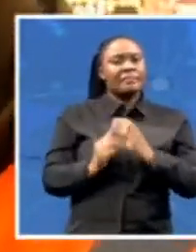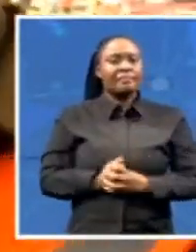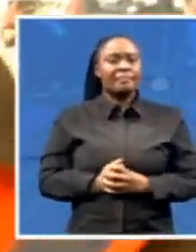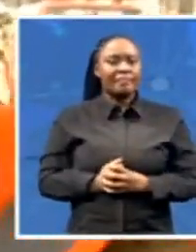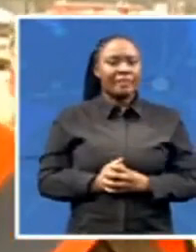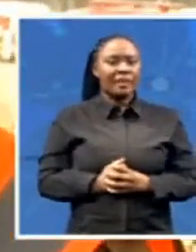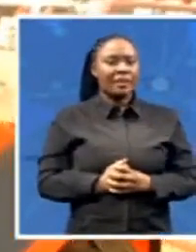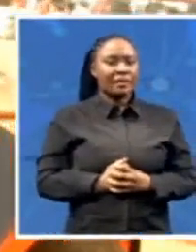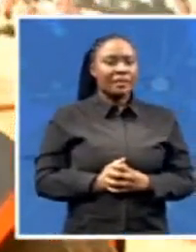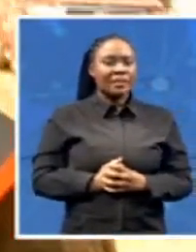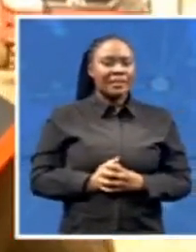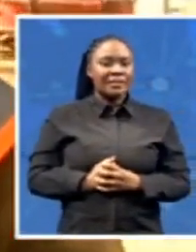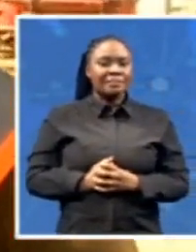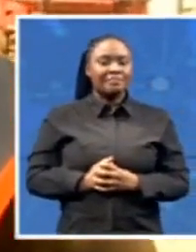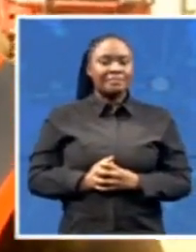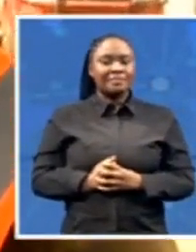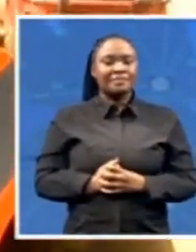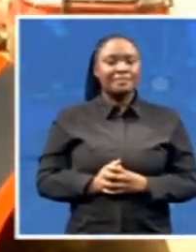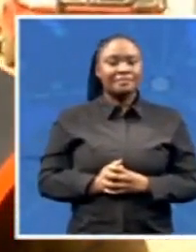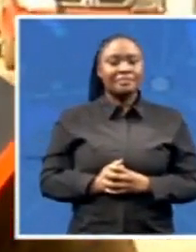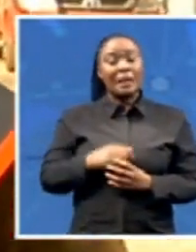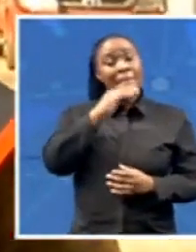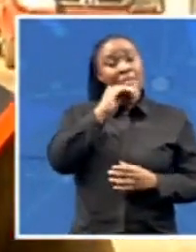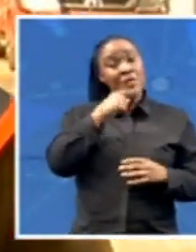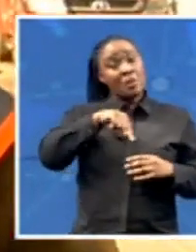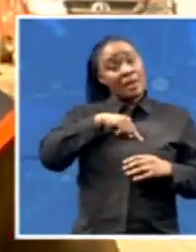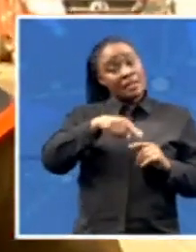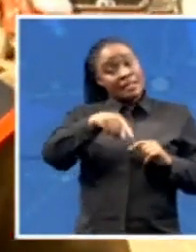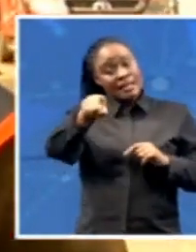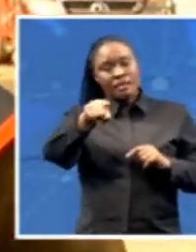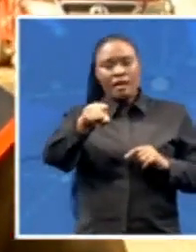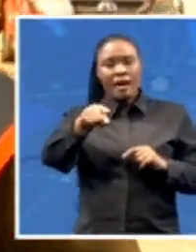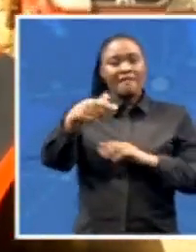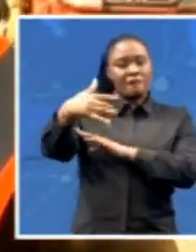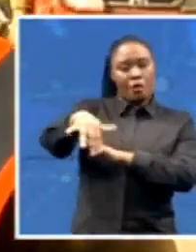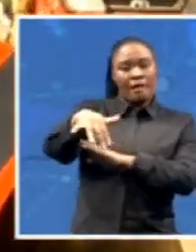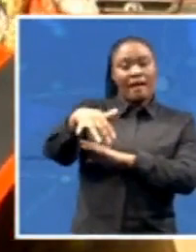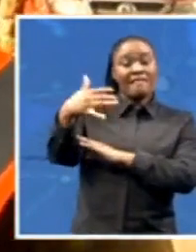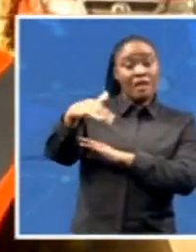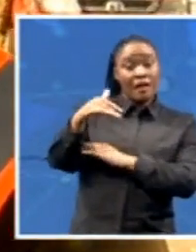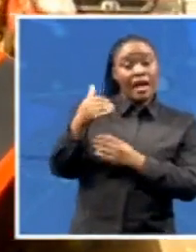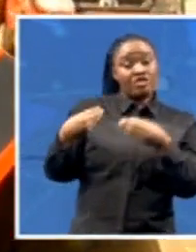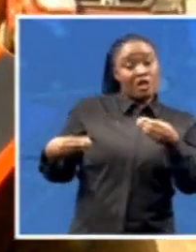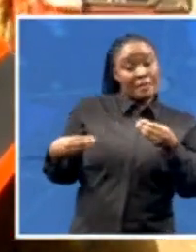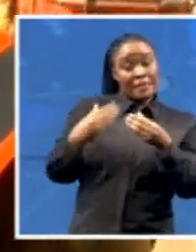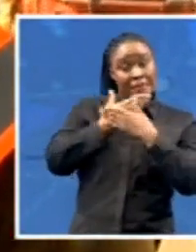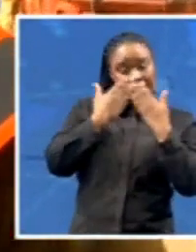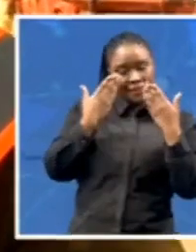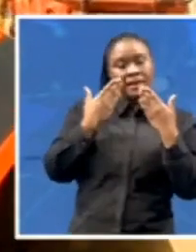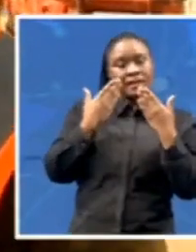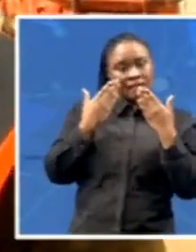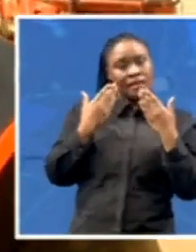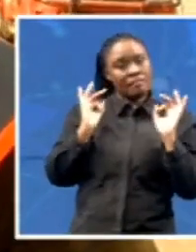that sending them out of Mahikeng, it's those foreign nationals who are not documented and who are not here in line